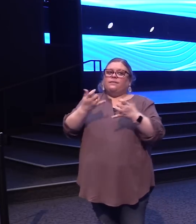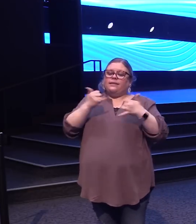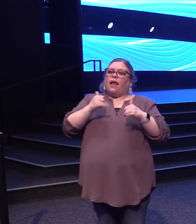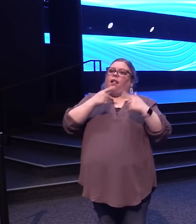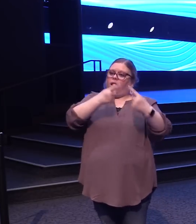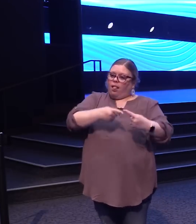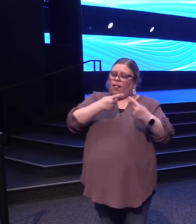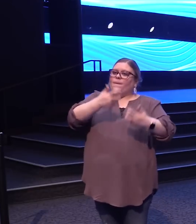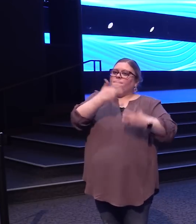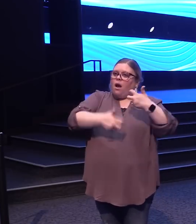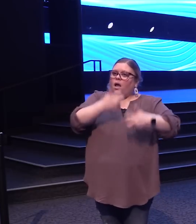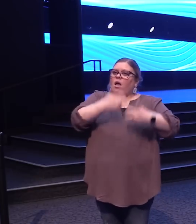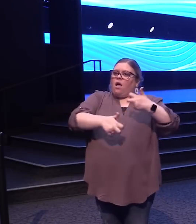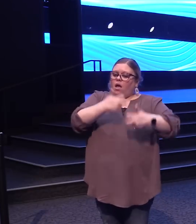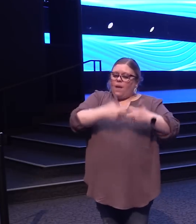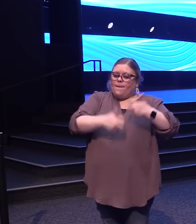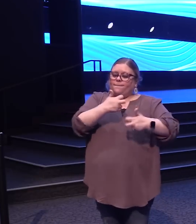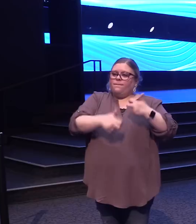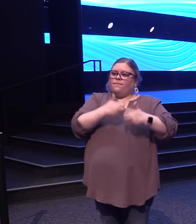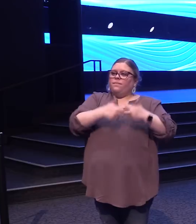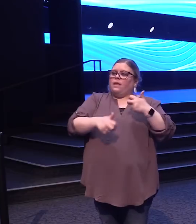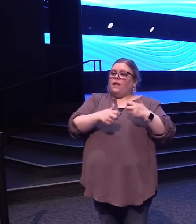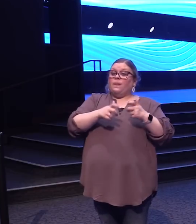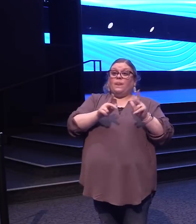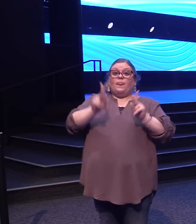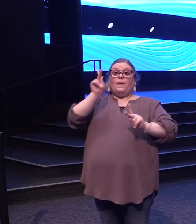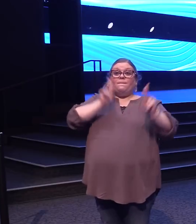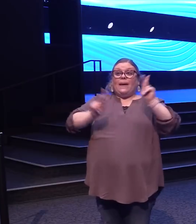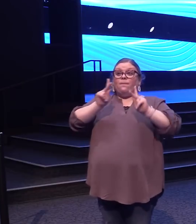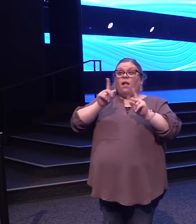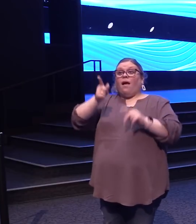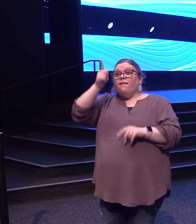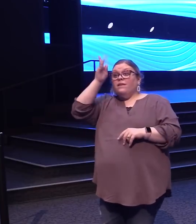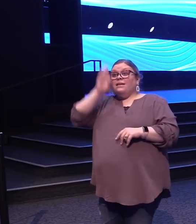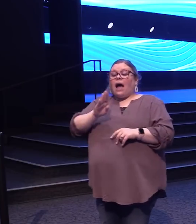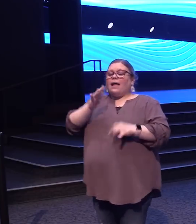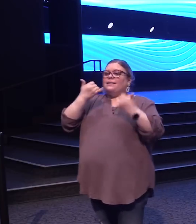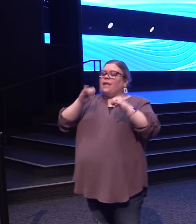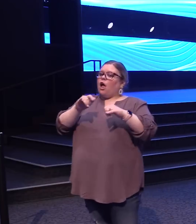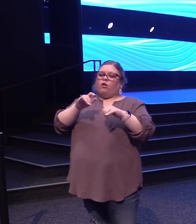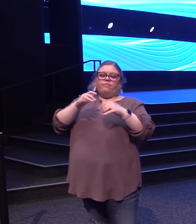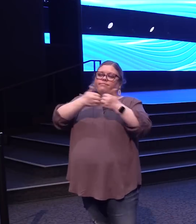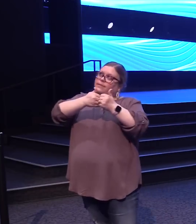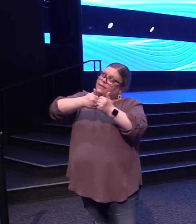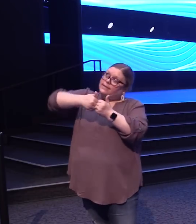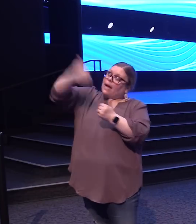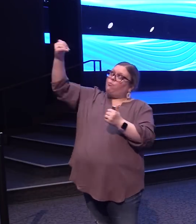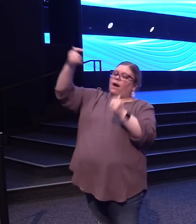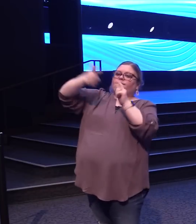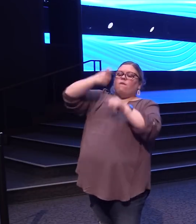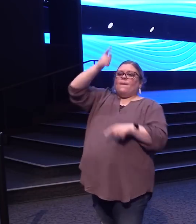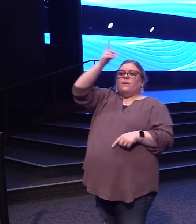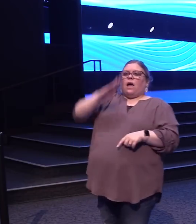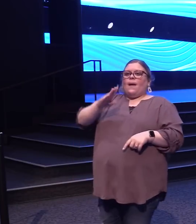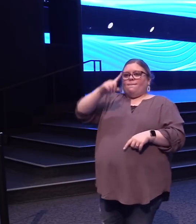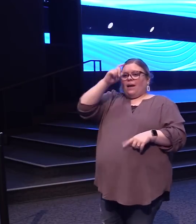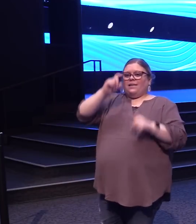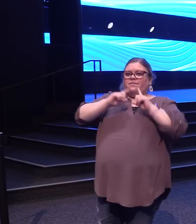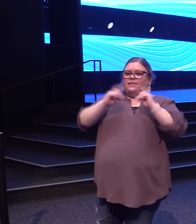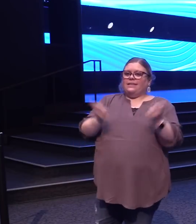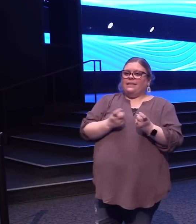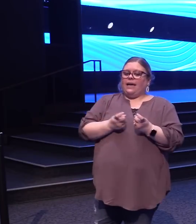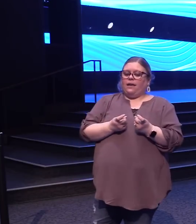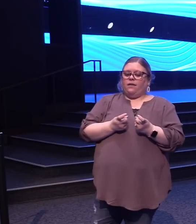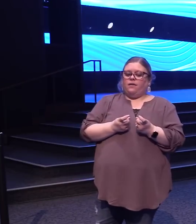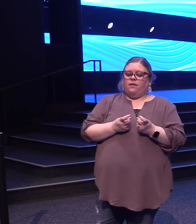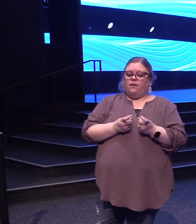problem. Sin still kept even the people of God away and separated from God.